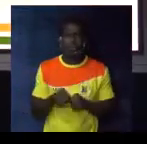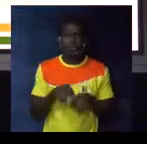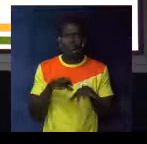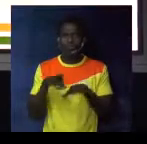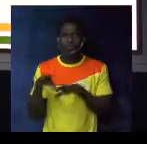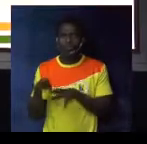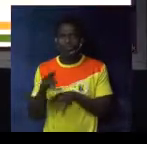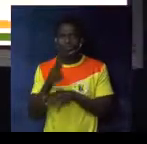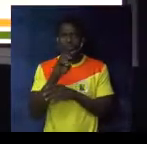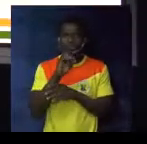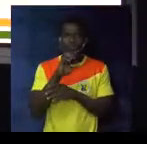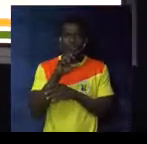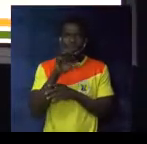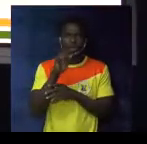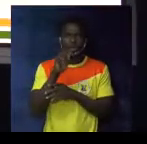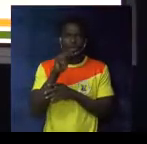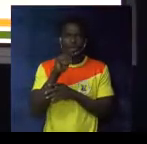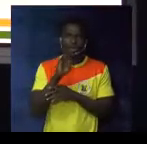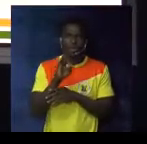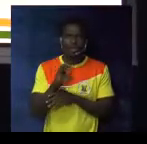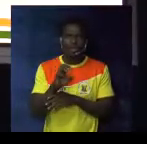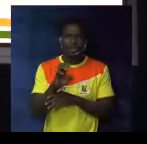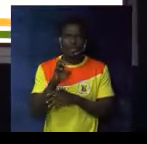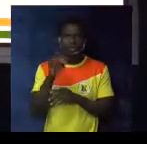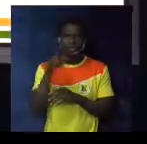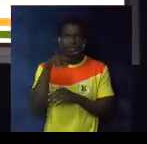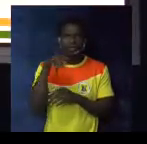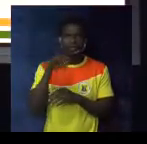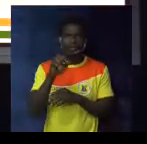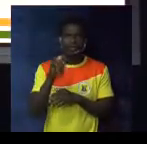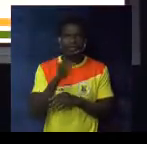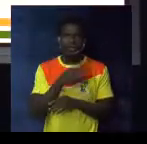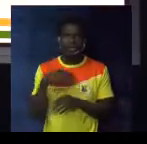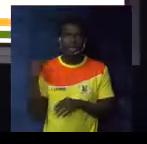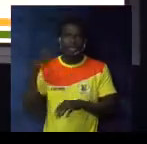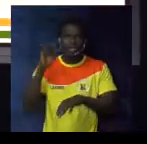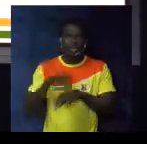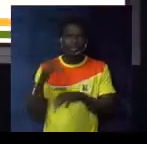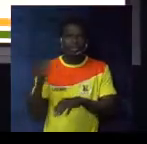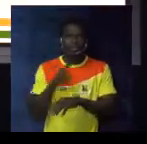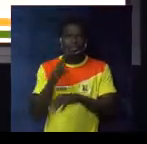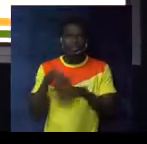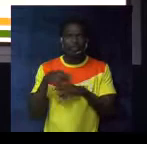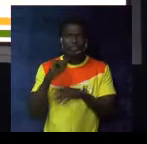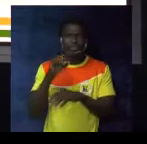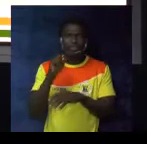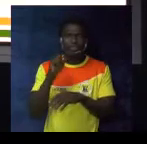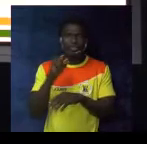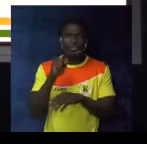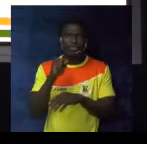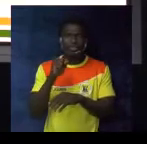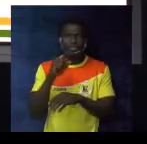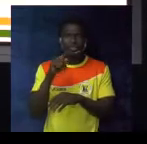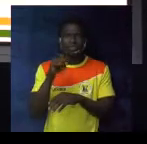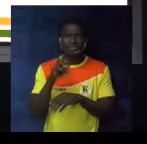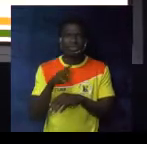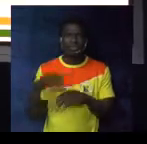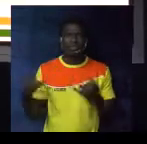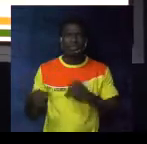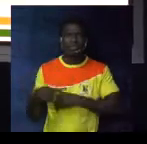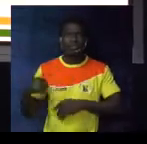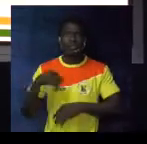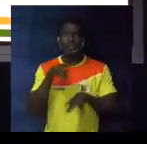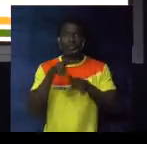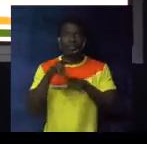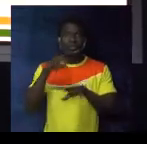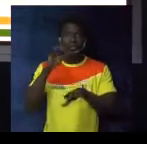We also talked about effects of natural disaster. Today, we are looking at another very simple topic.